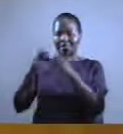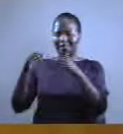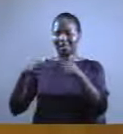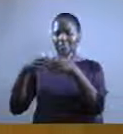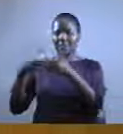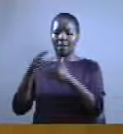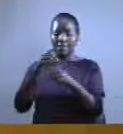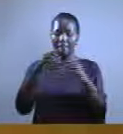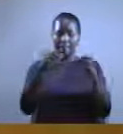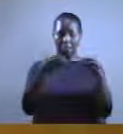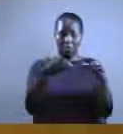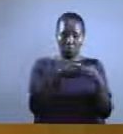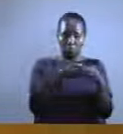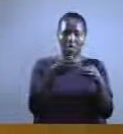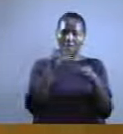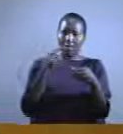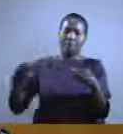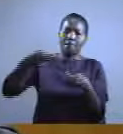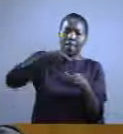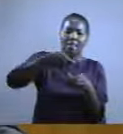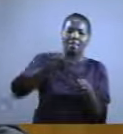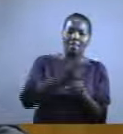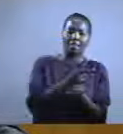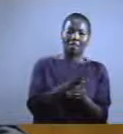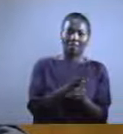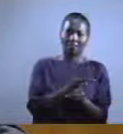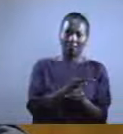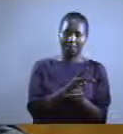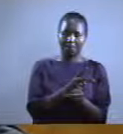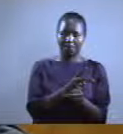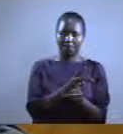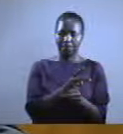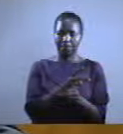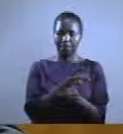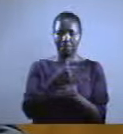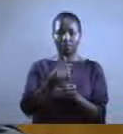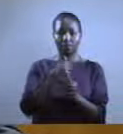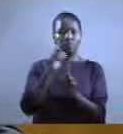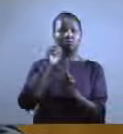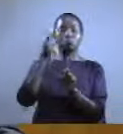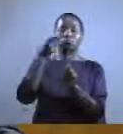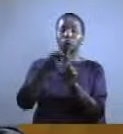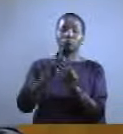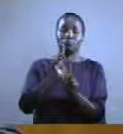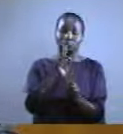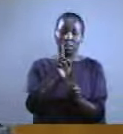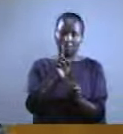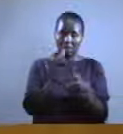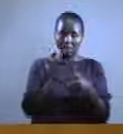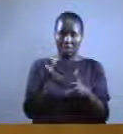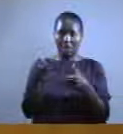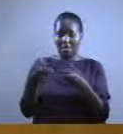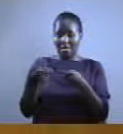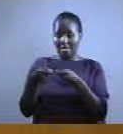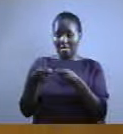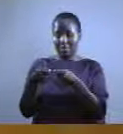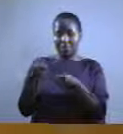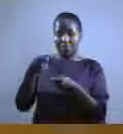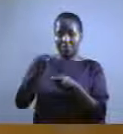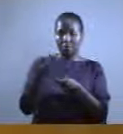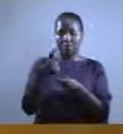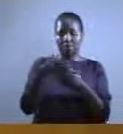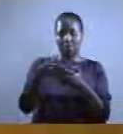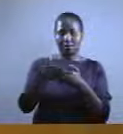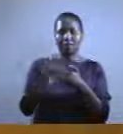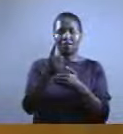for companies that have no pay-as-you-earn. The intention, Madam Deputy Speaker, is that the incentive be implemented from the 1st